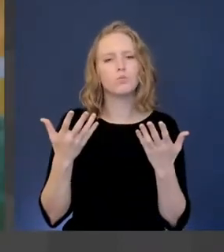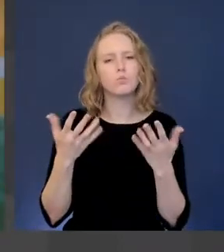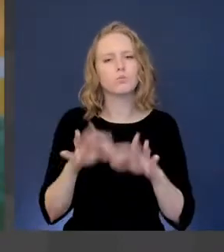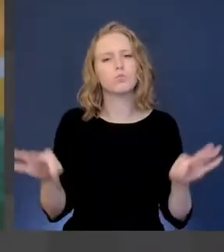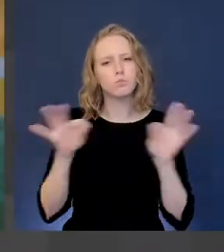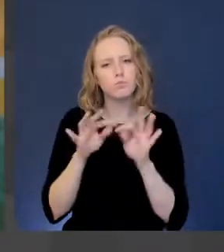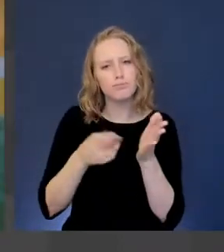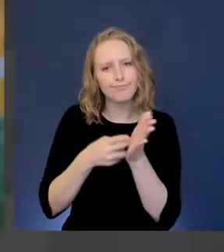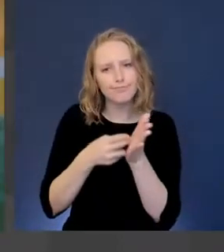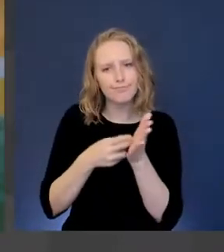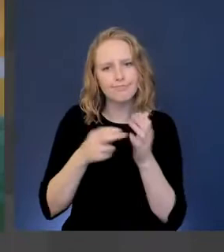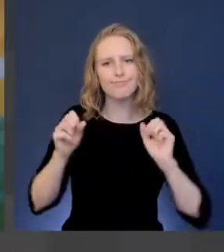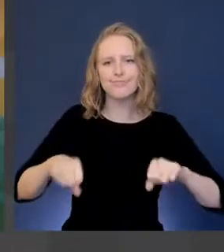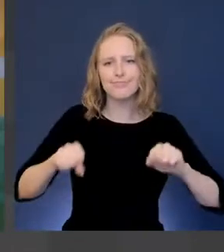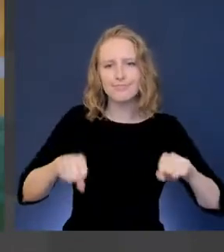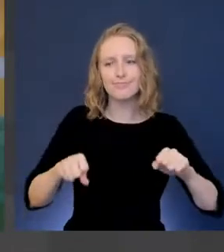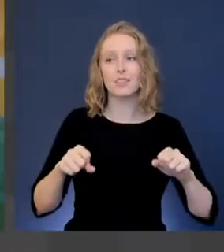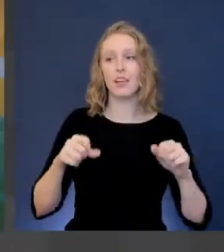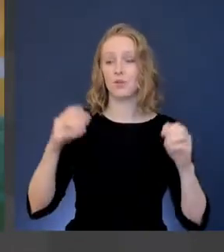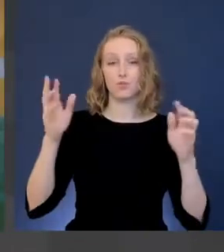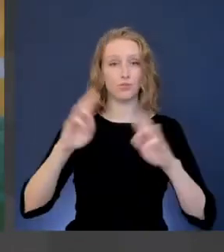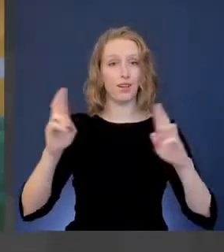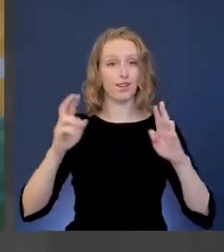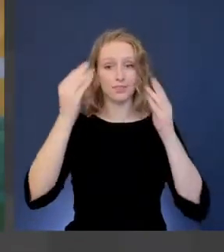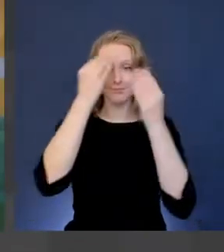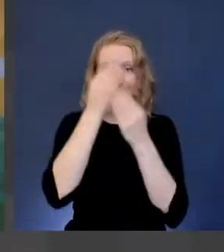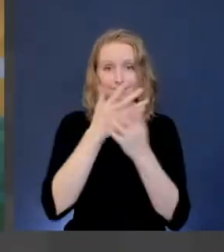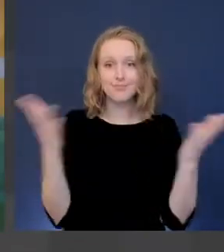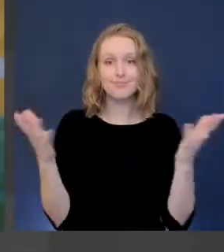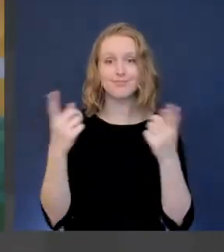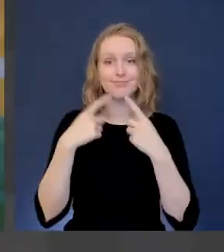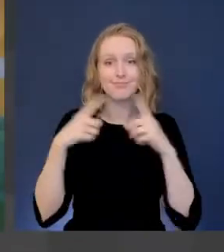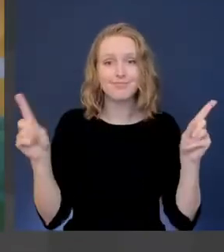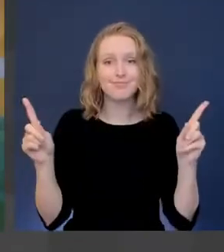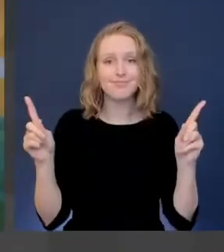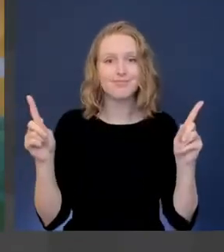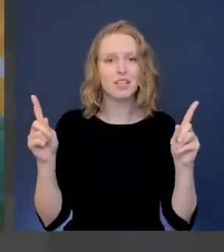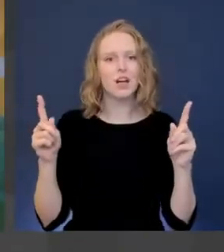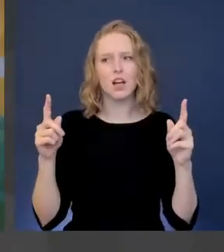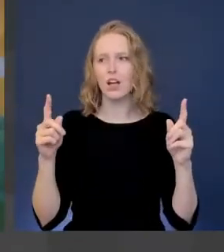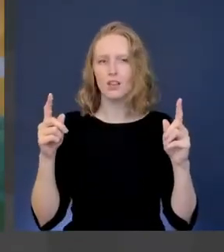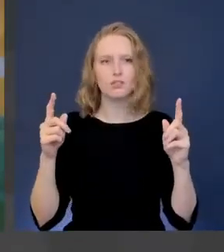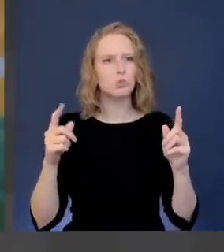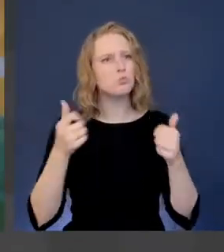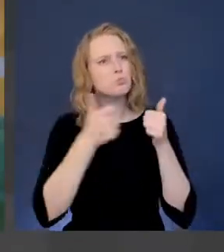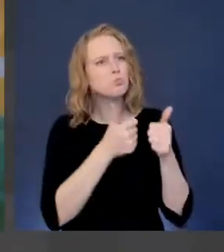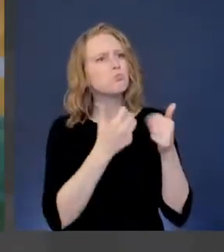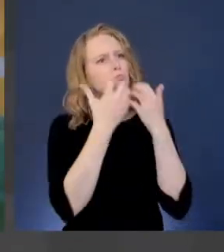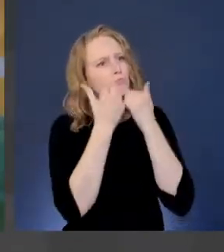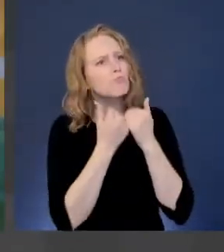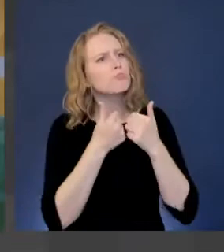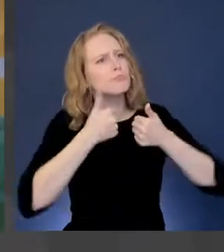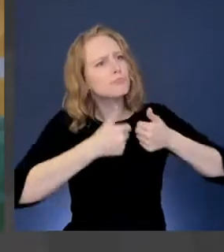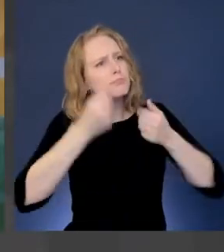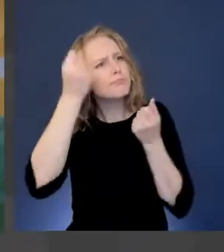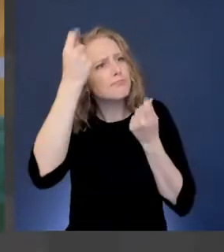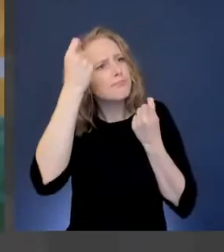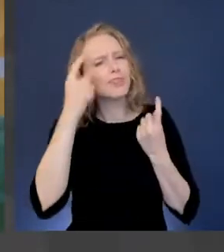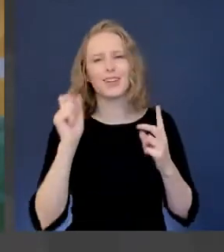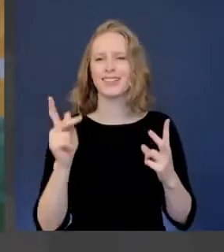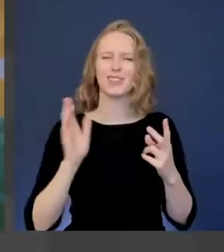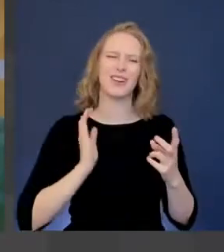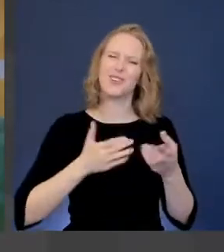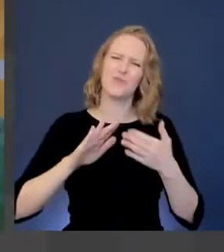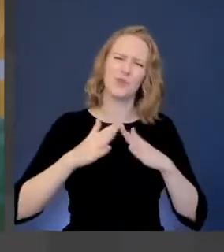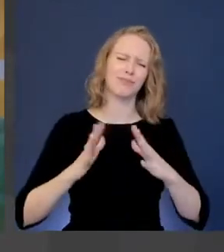announce it, everyone was just, you know, so caring and understanding, and it it shows we have the most beautiful community. So yeah, thank